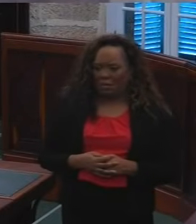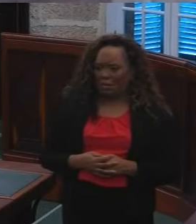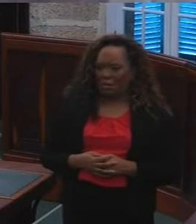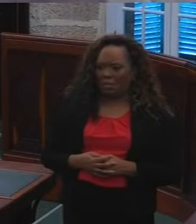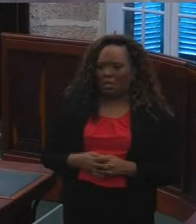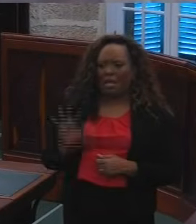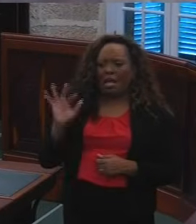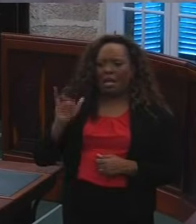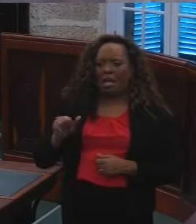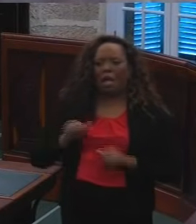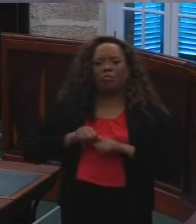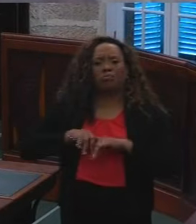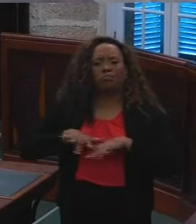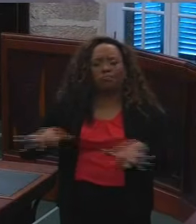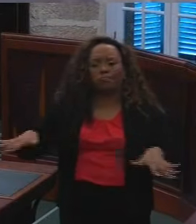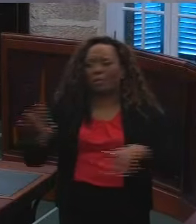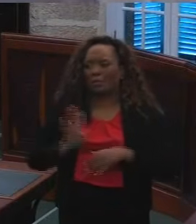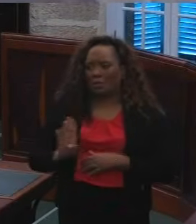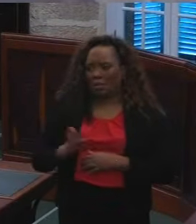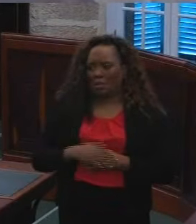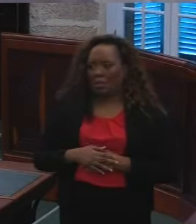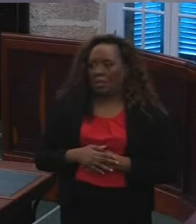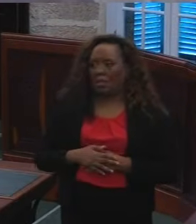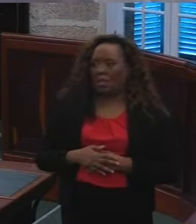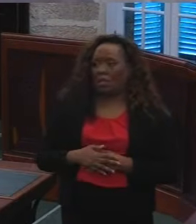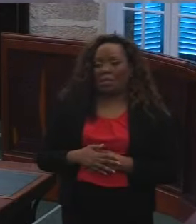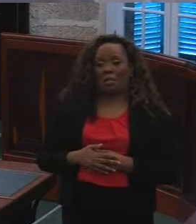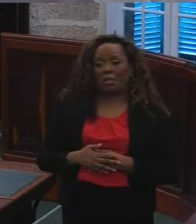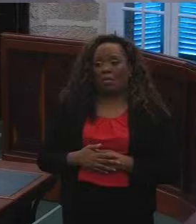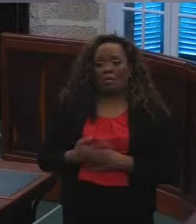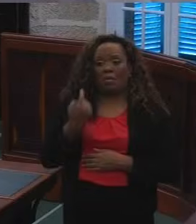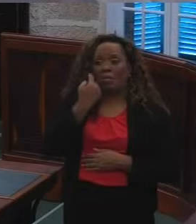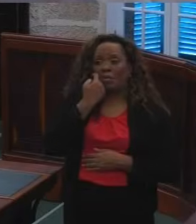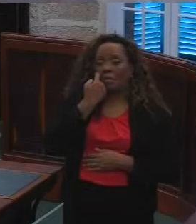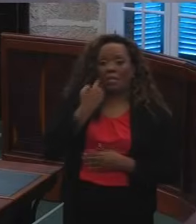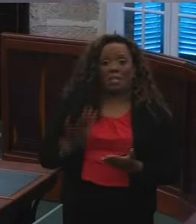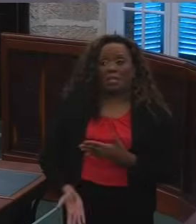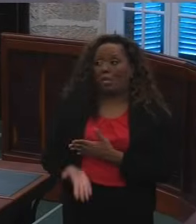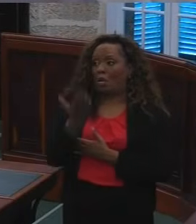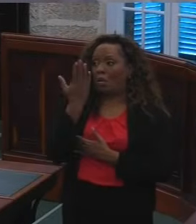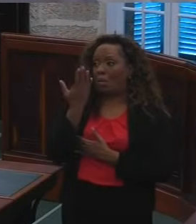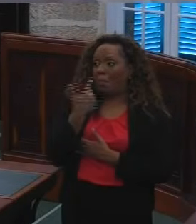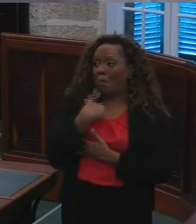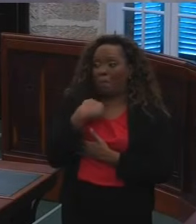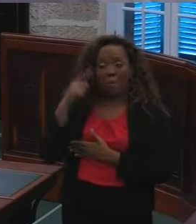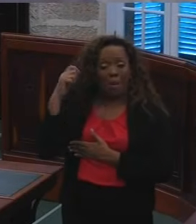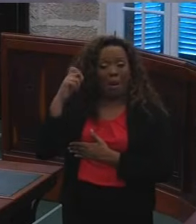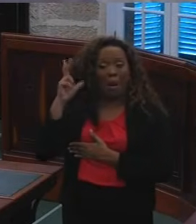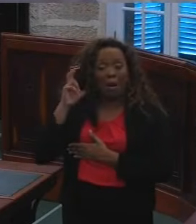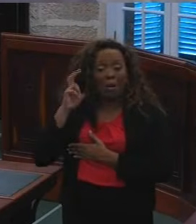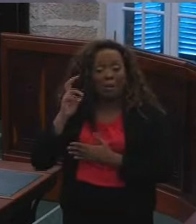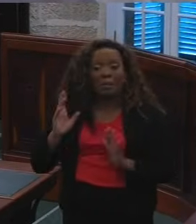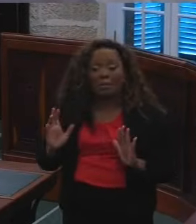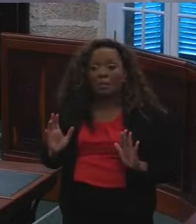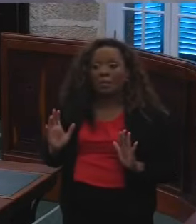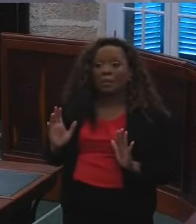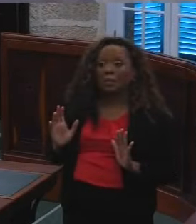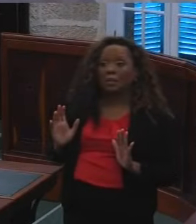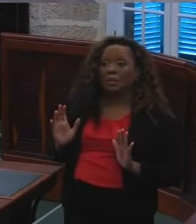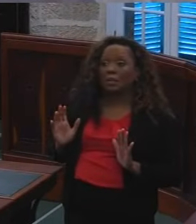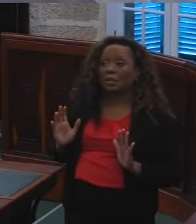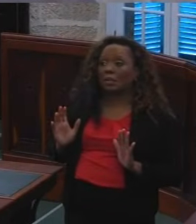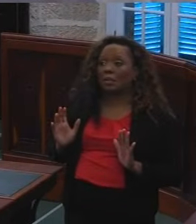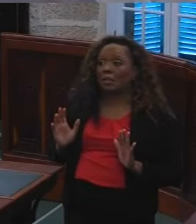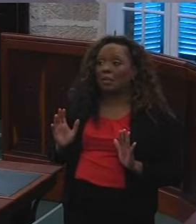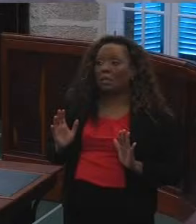as I speak in Parliament, I heard just only recently this morning that there was a